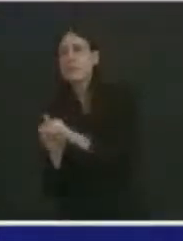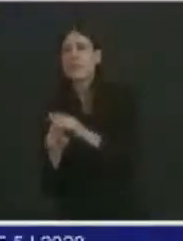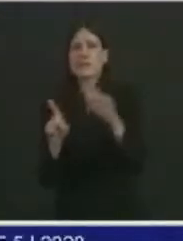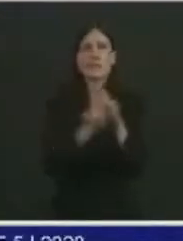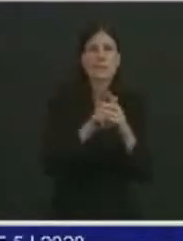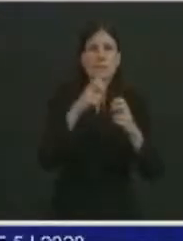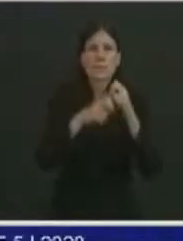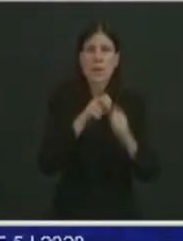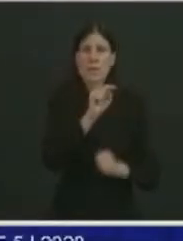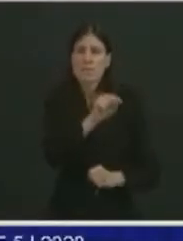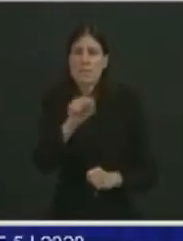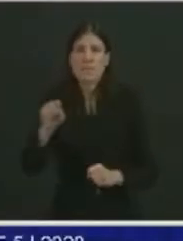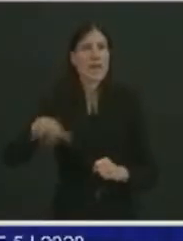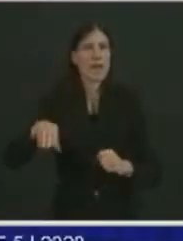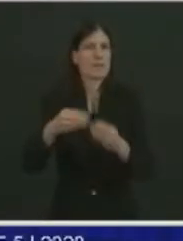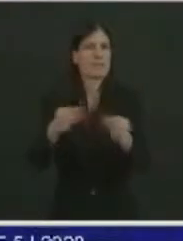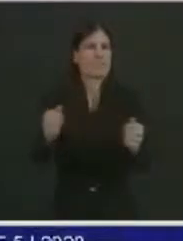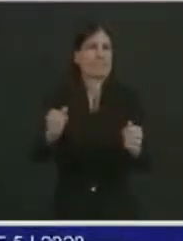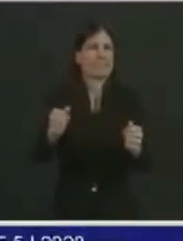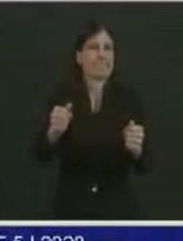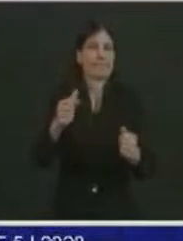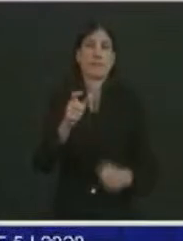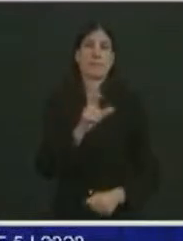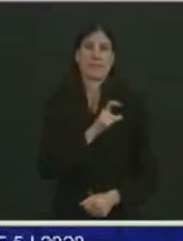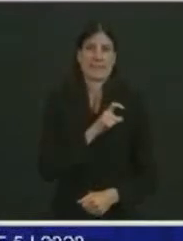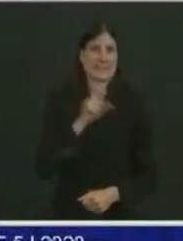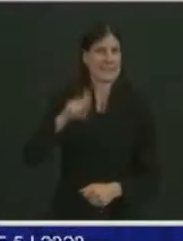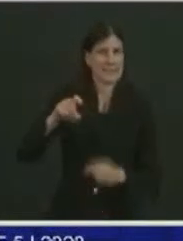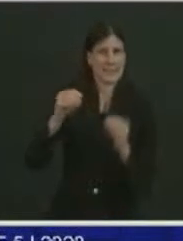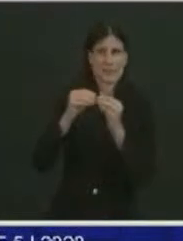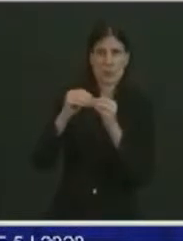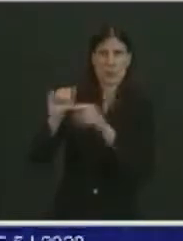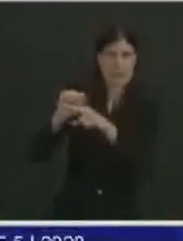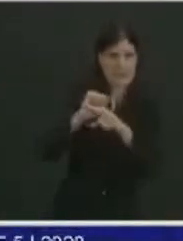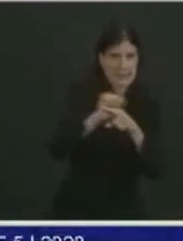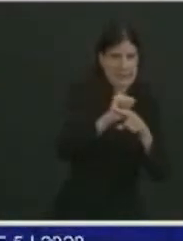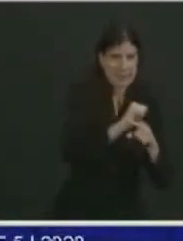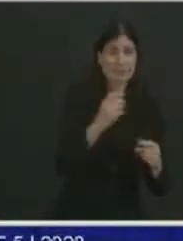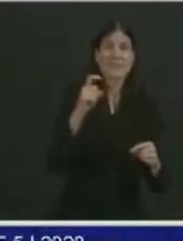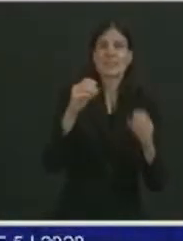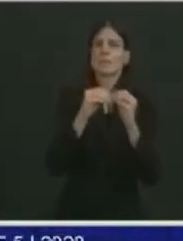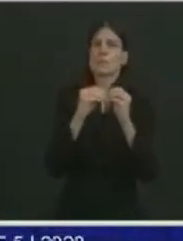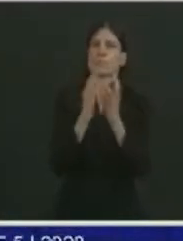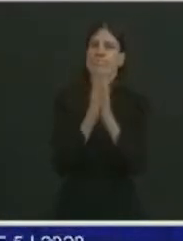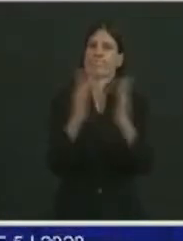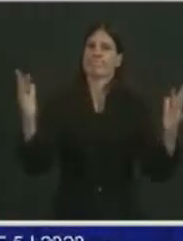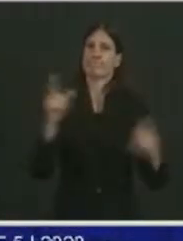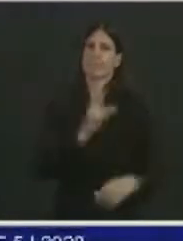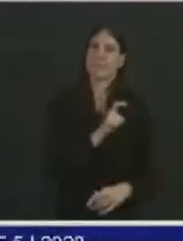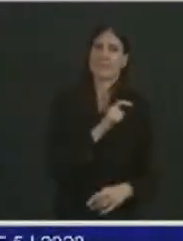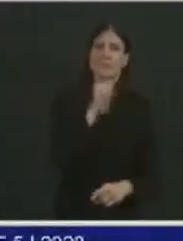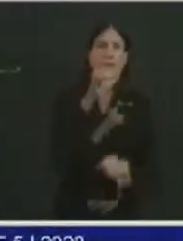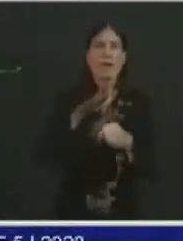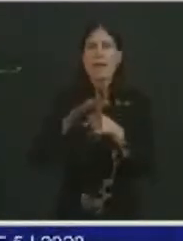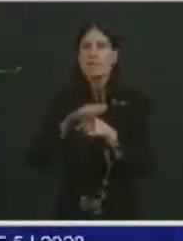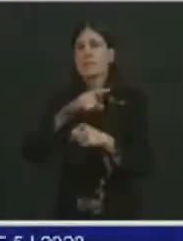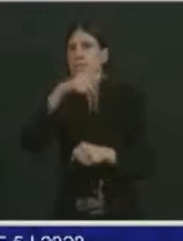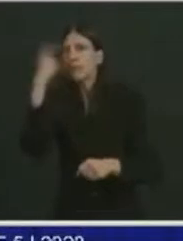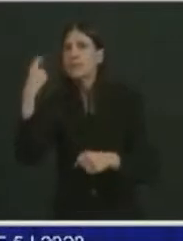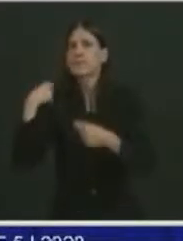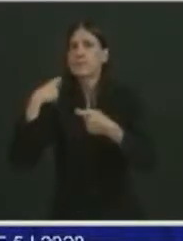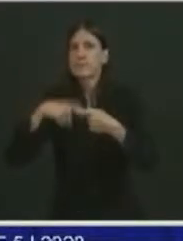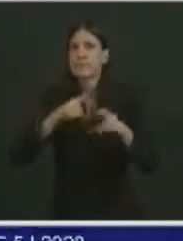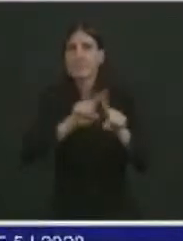Yes. Should we move towards body cameras? Yes. Do we have to do a better job of cutting down on